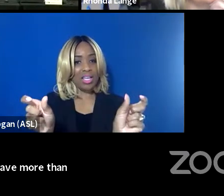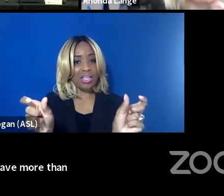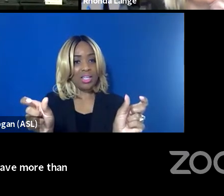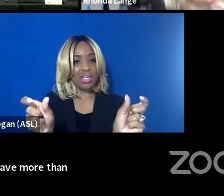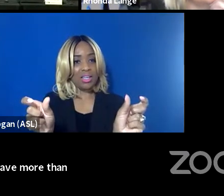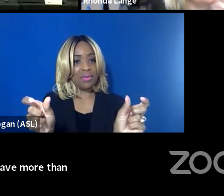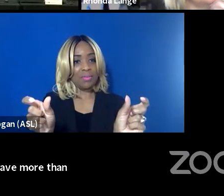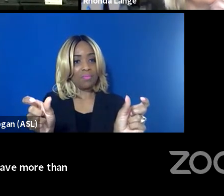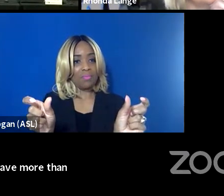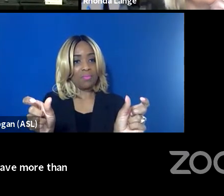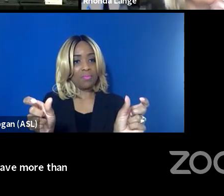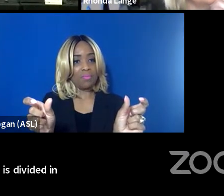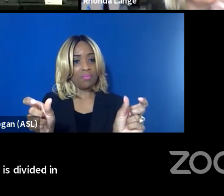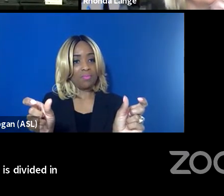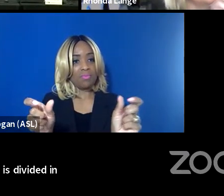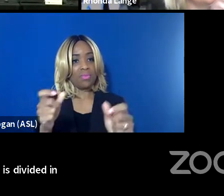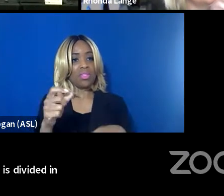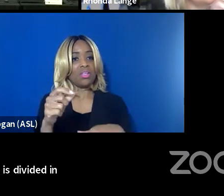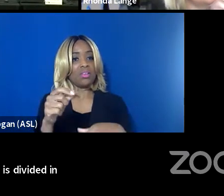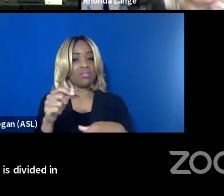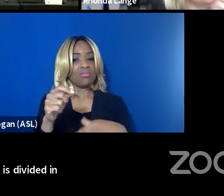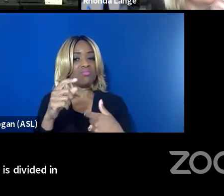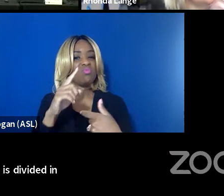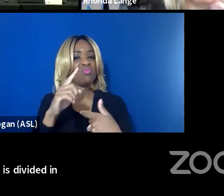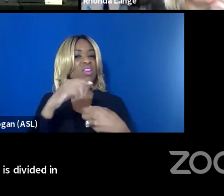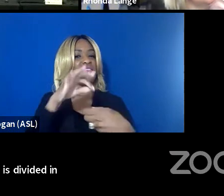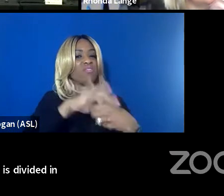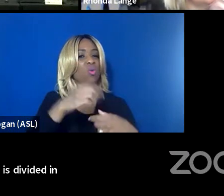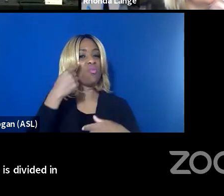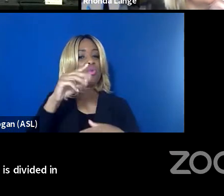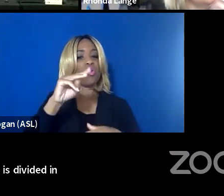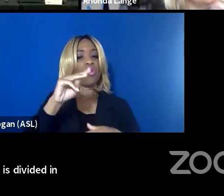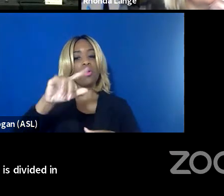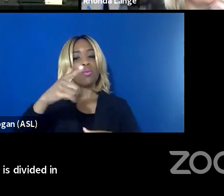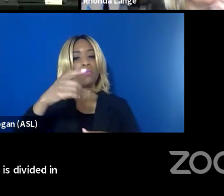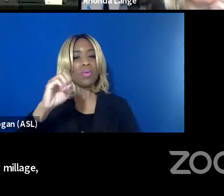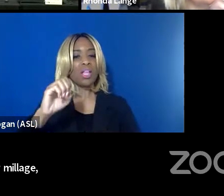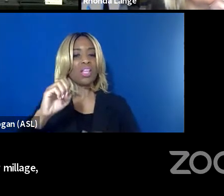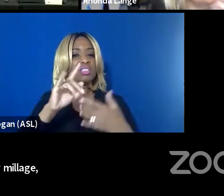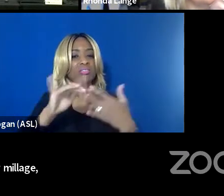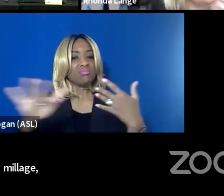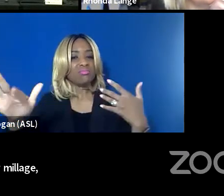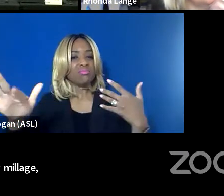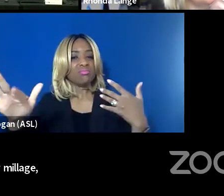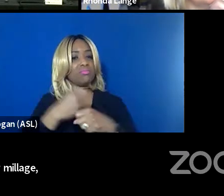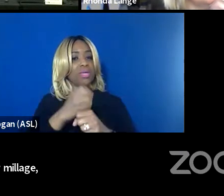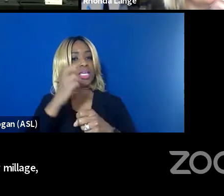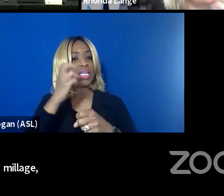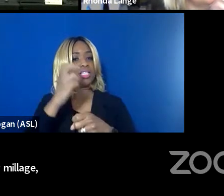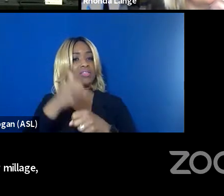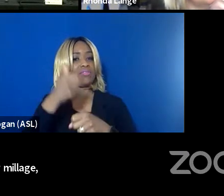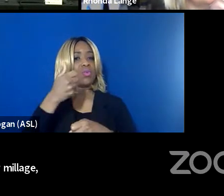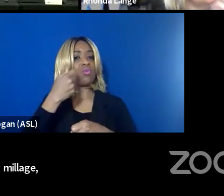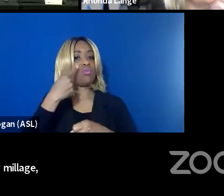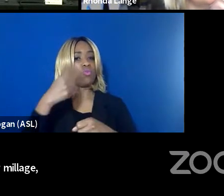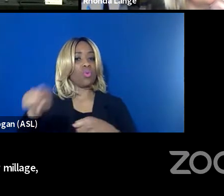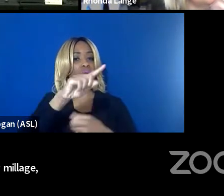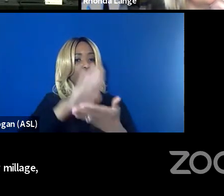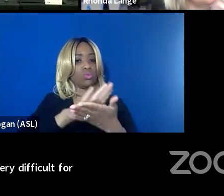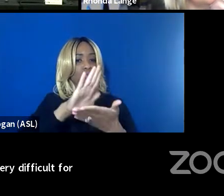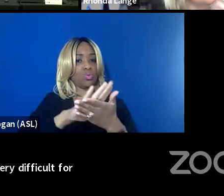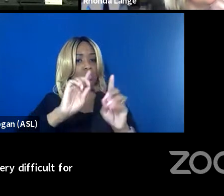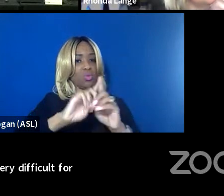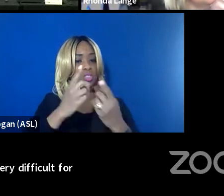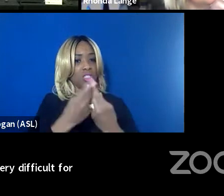of voting for millage, et cetera. It makes it very difficult for those school districts